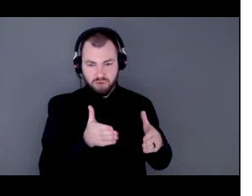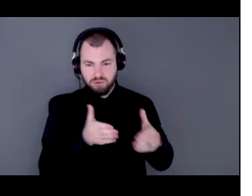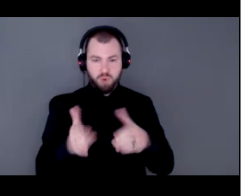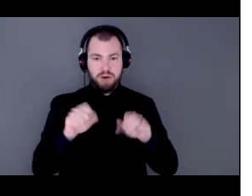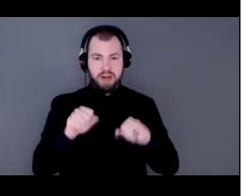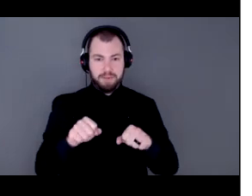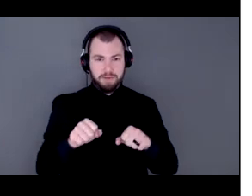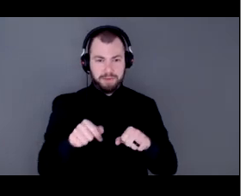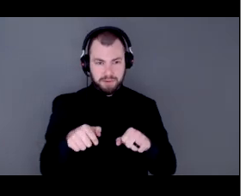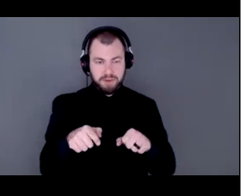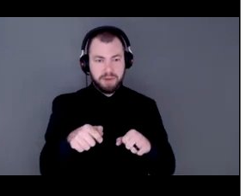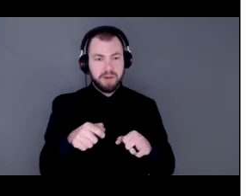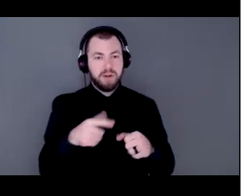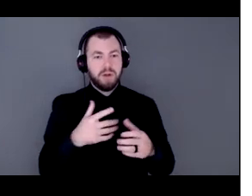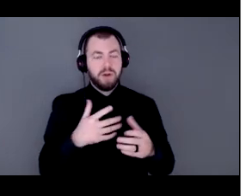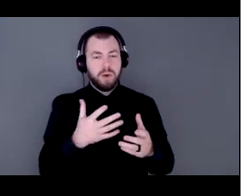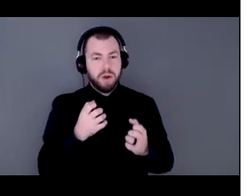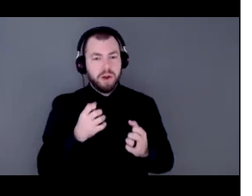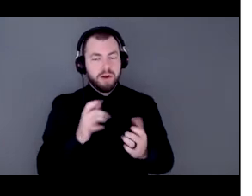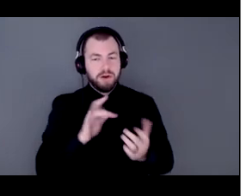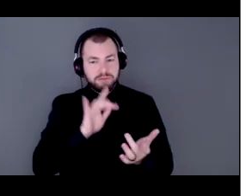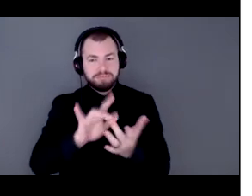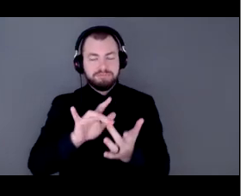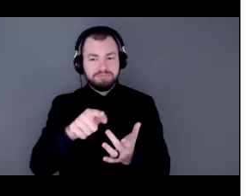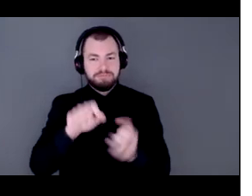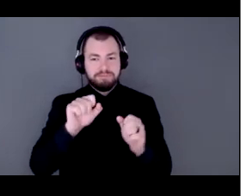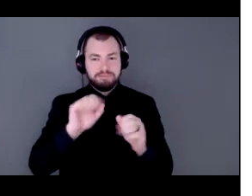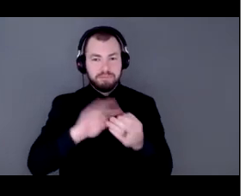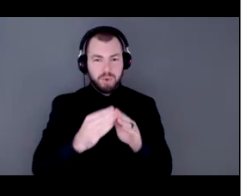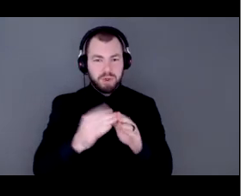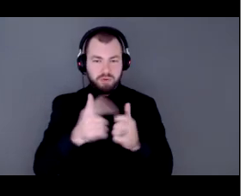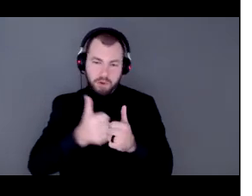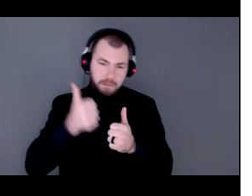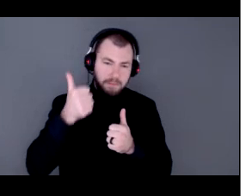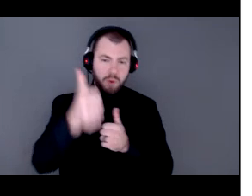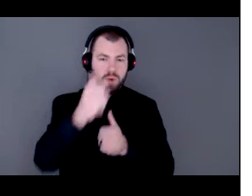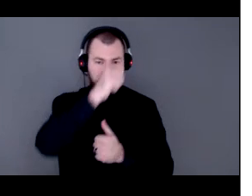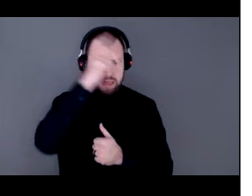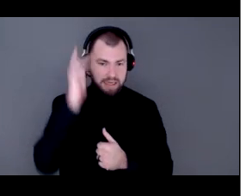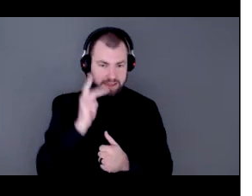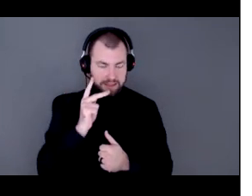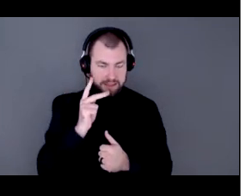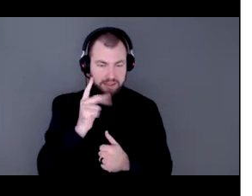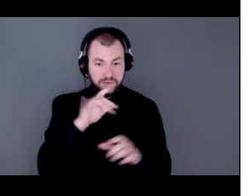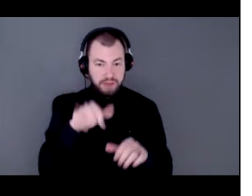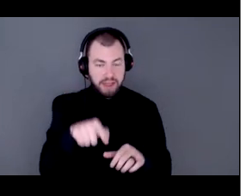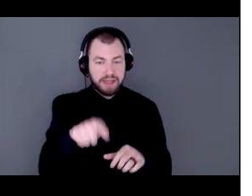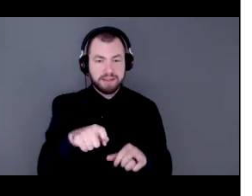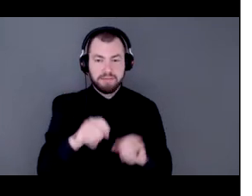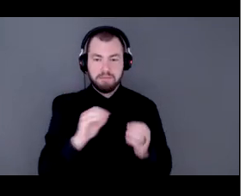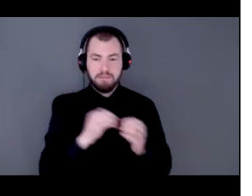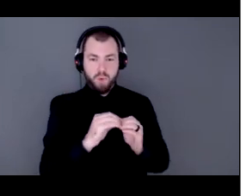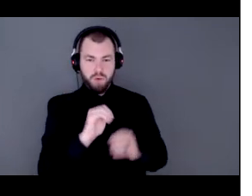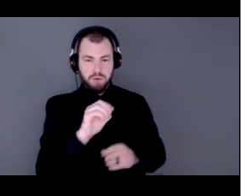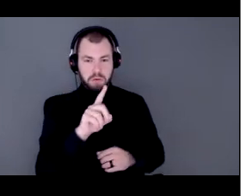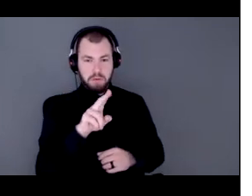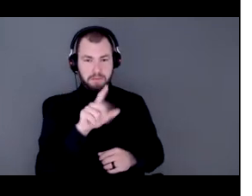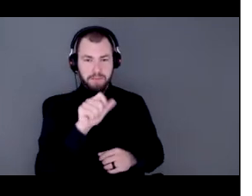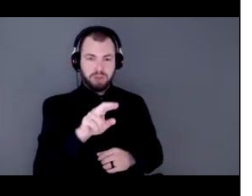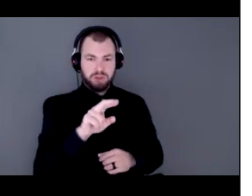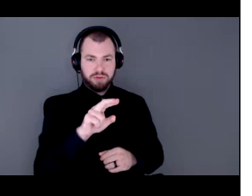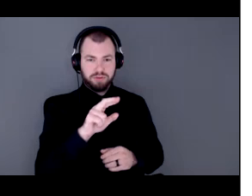able to reach the communities in remote Alaska. And to do that, we realized that we needed to build a more modular approach. So what we've done is we've taken the approach that we